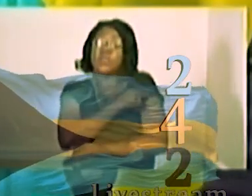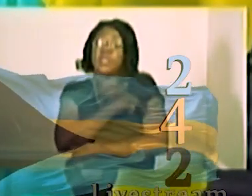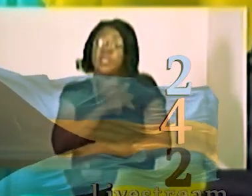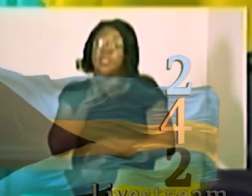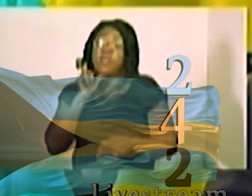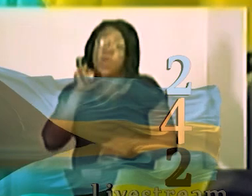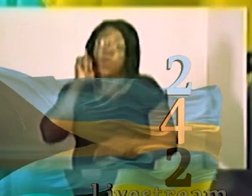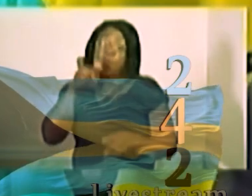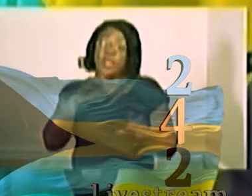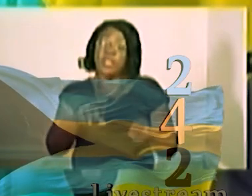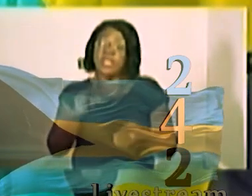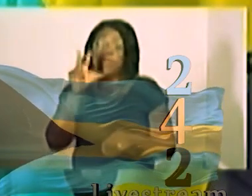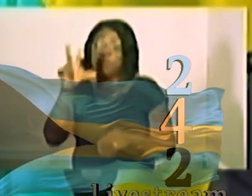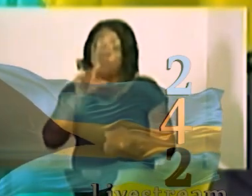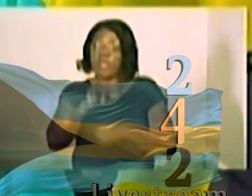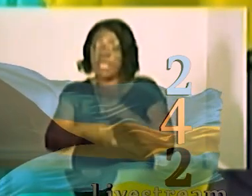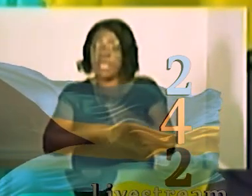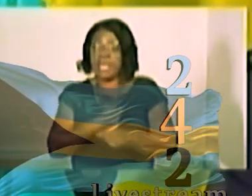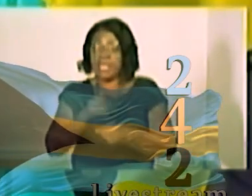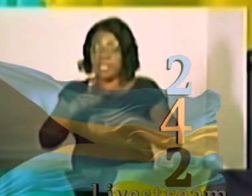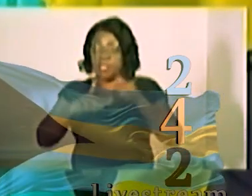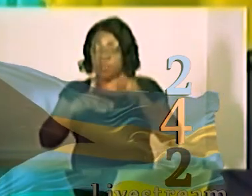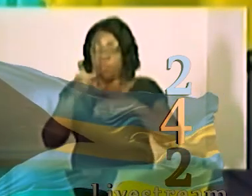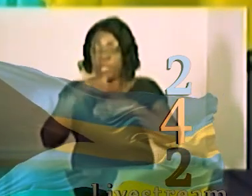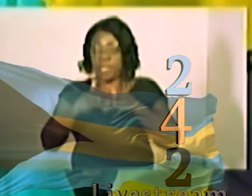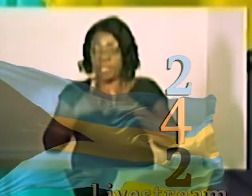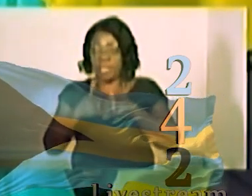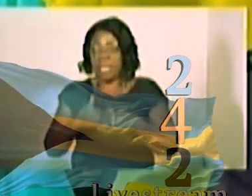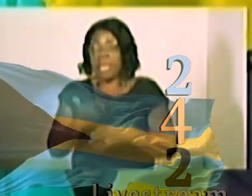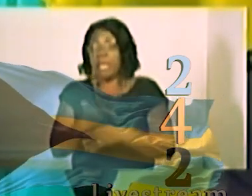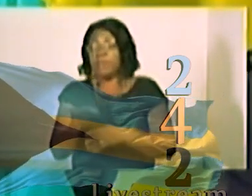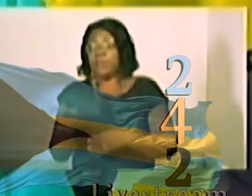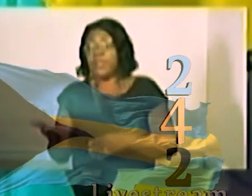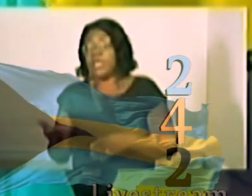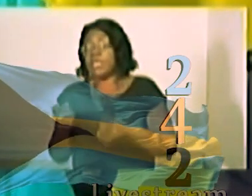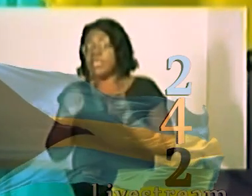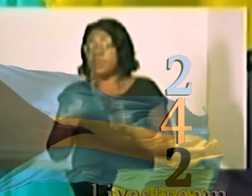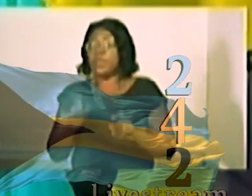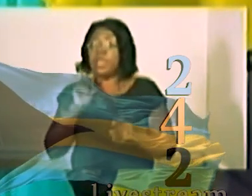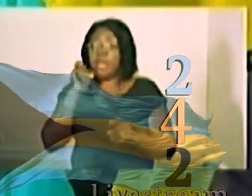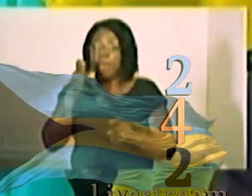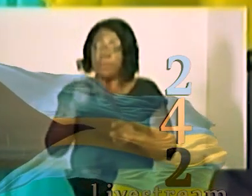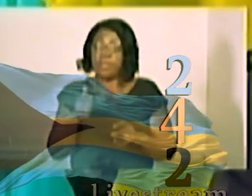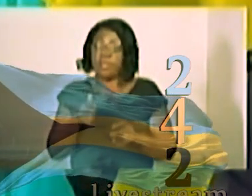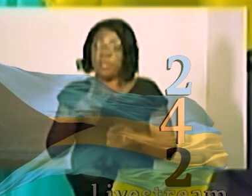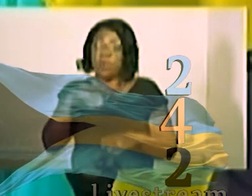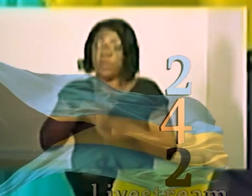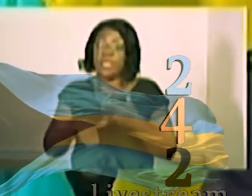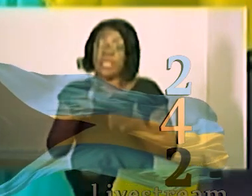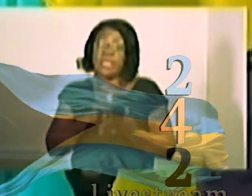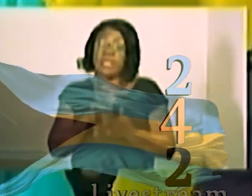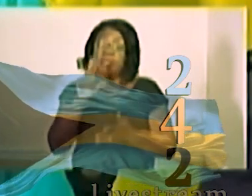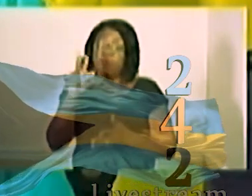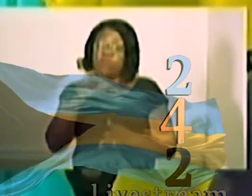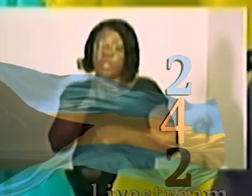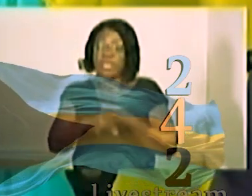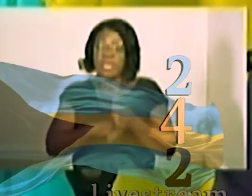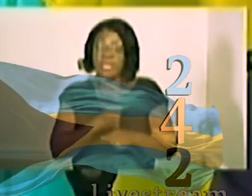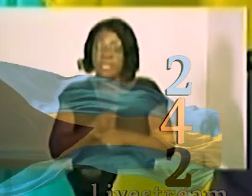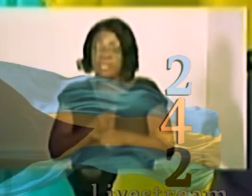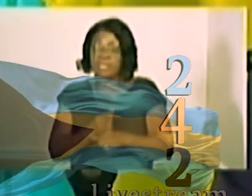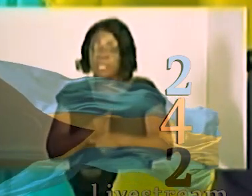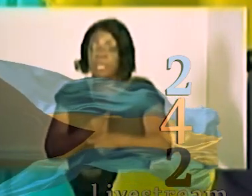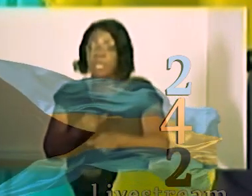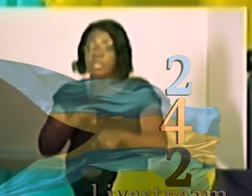happen within that 3 years. So it's essential that we renovate and continue to utilize the services of the Rand Hospital until we